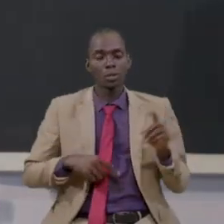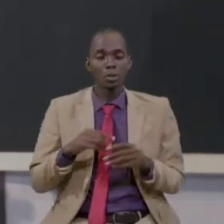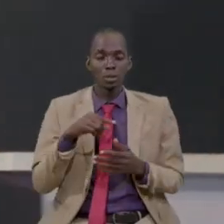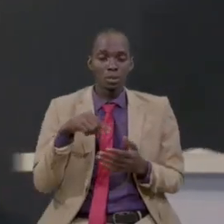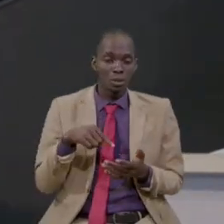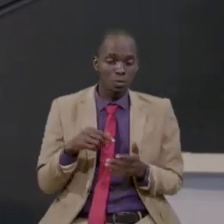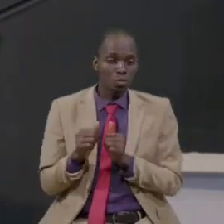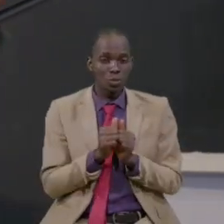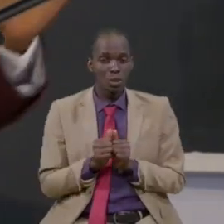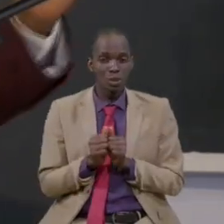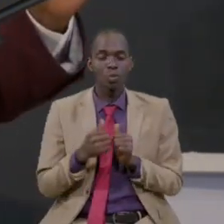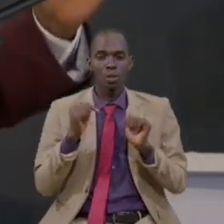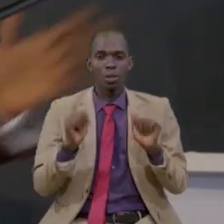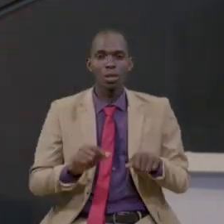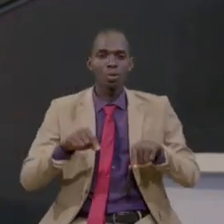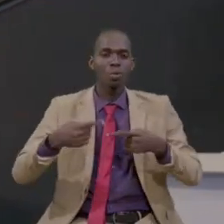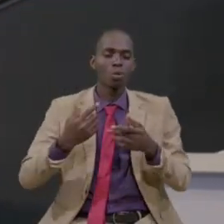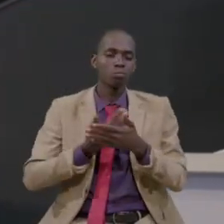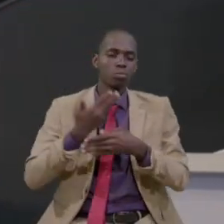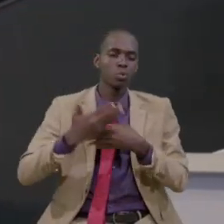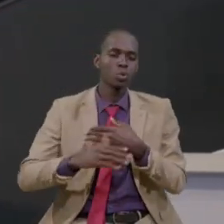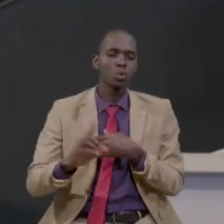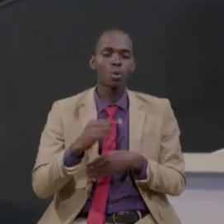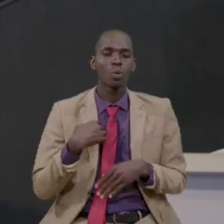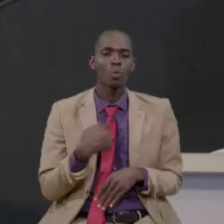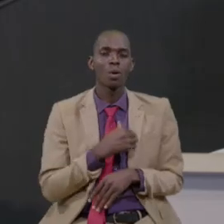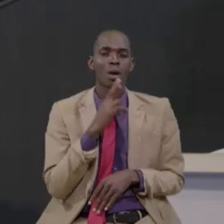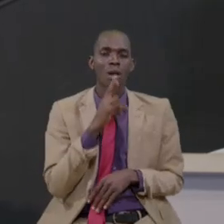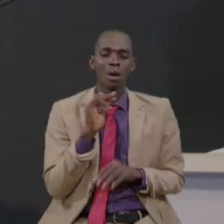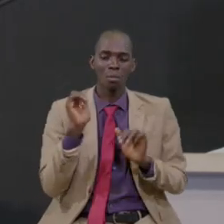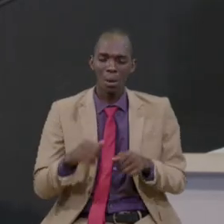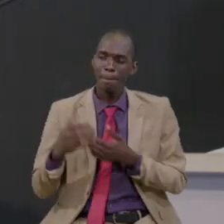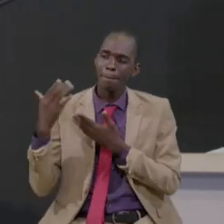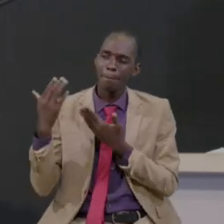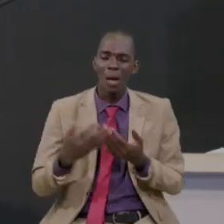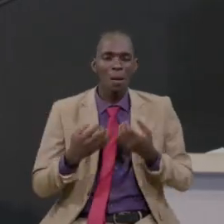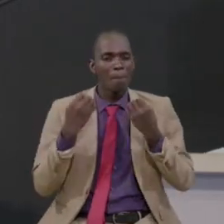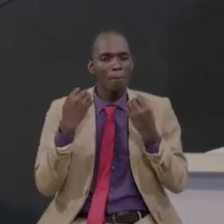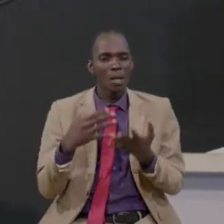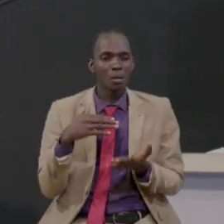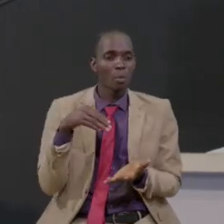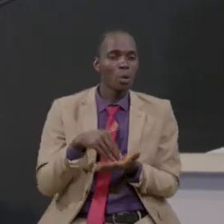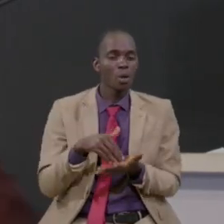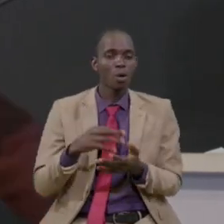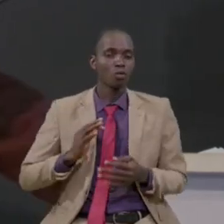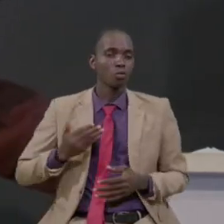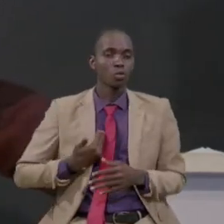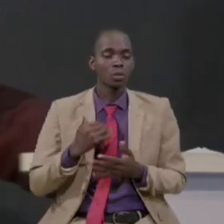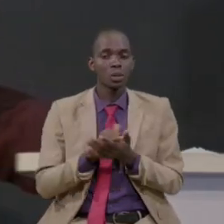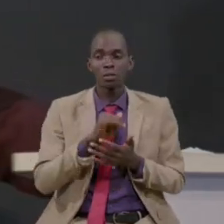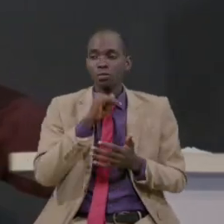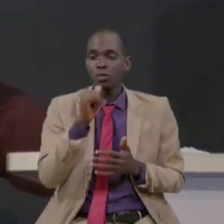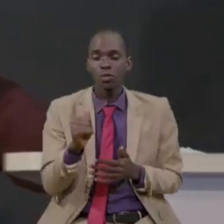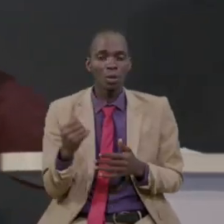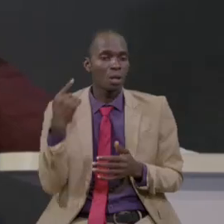we've been, and we can bring millions of souls that have not heard, we can bring them to hear.